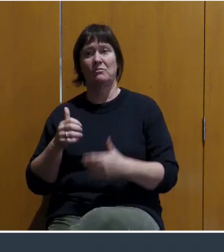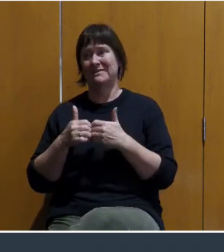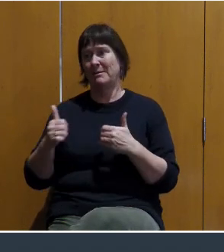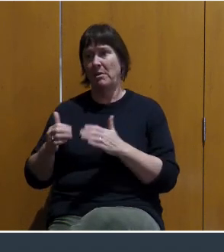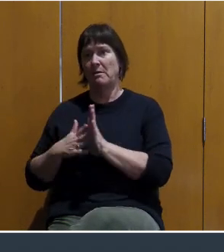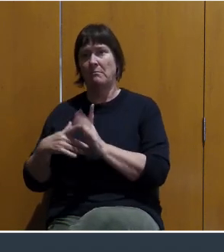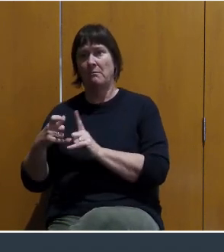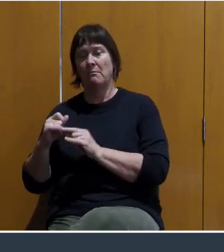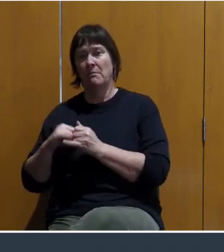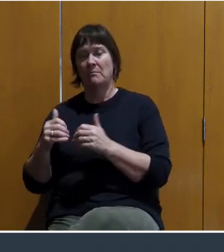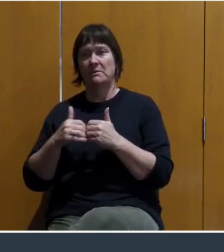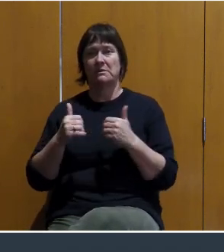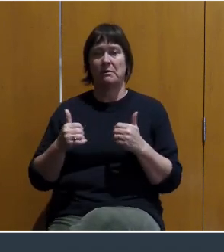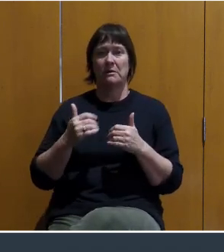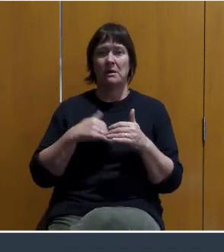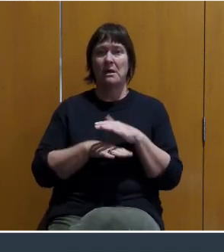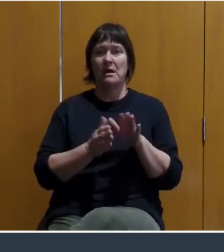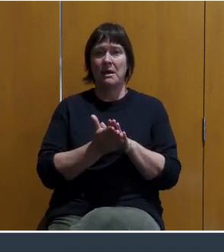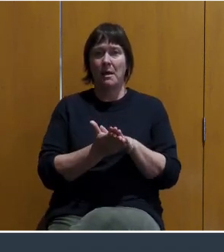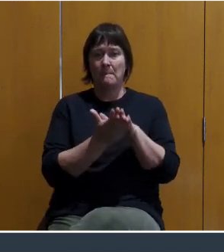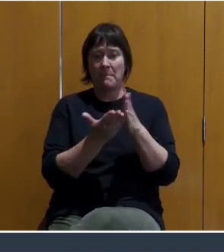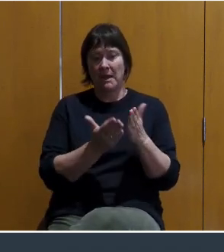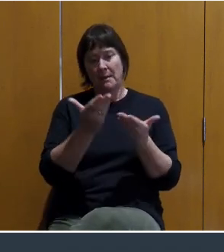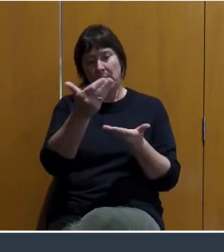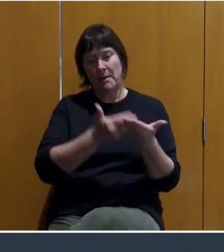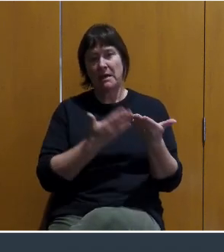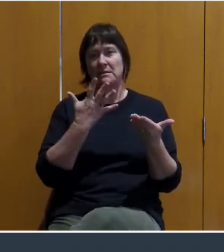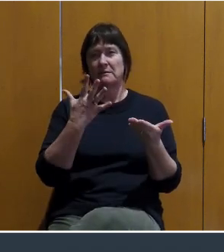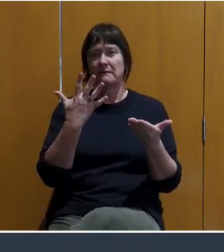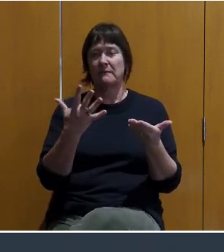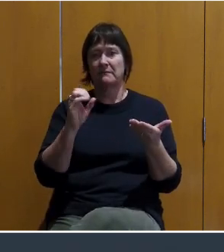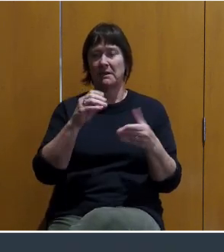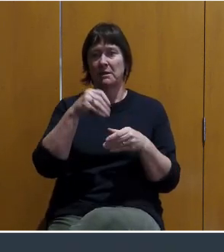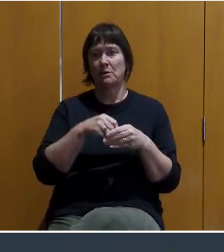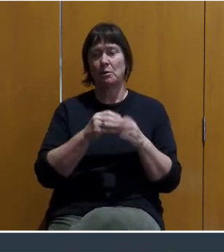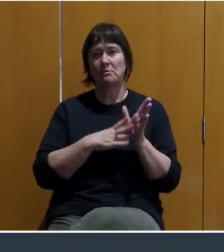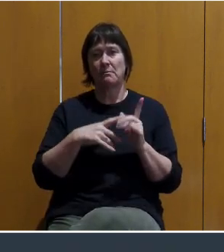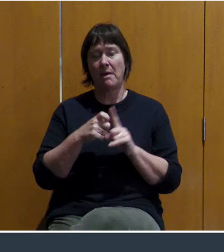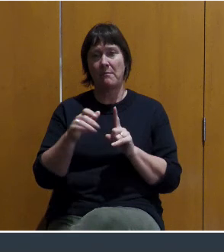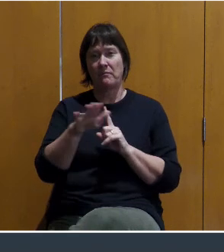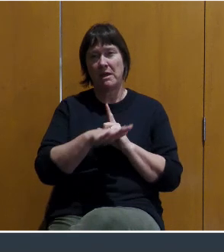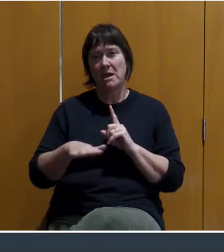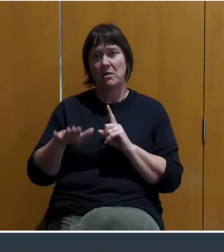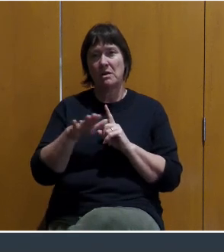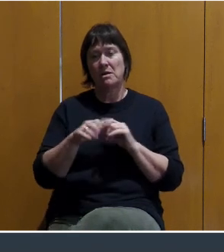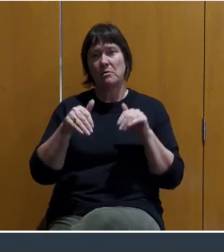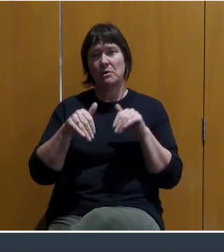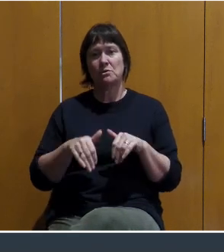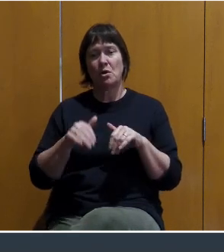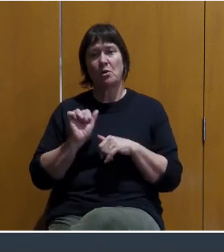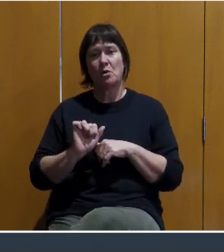map. In our pack, page 50 includes a map of the areas where dog owners